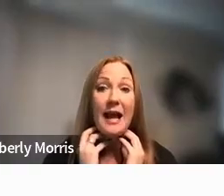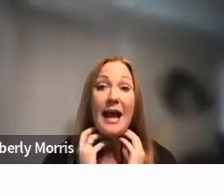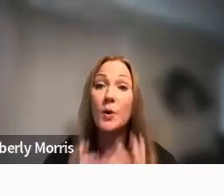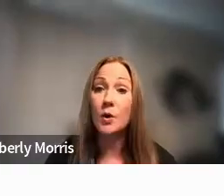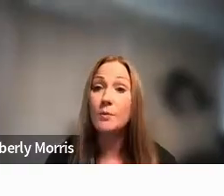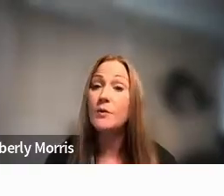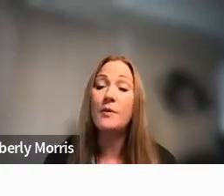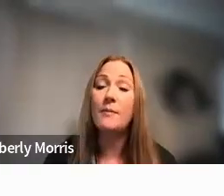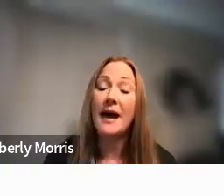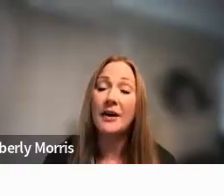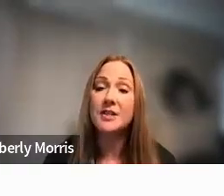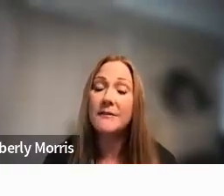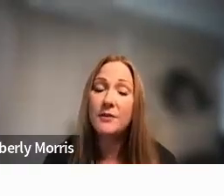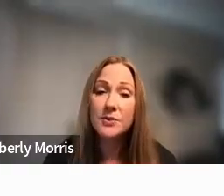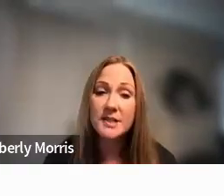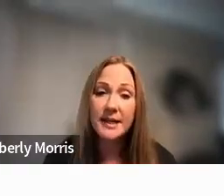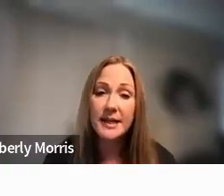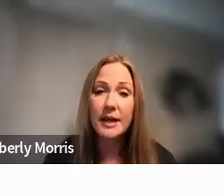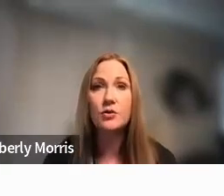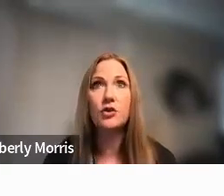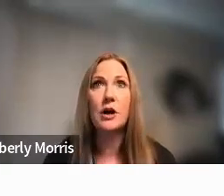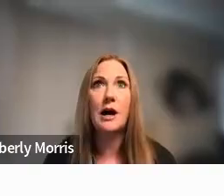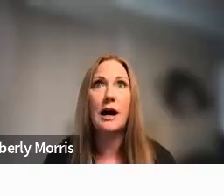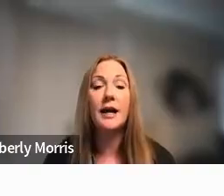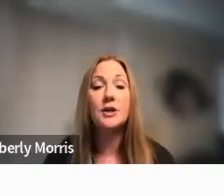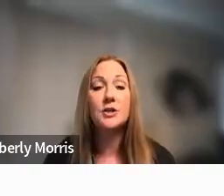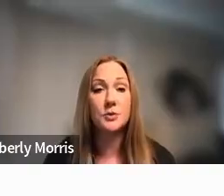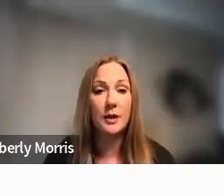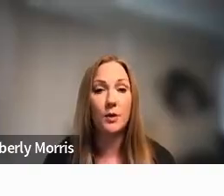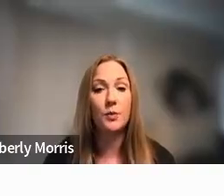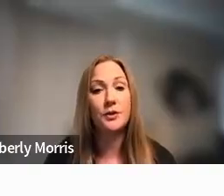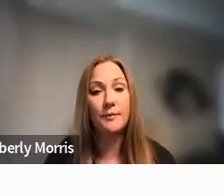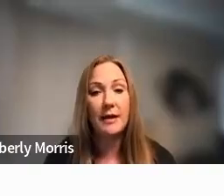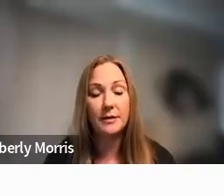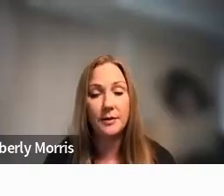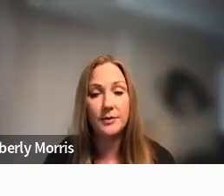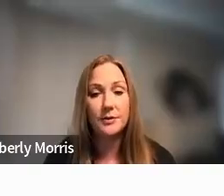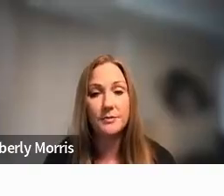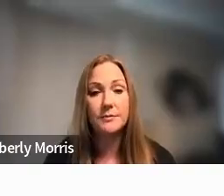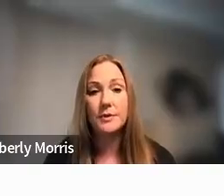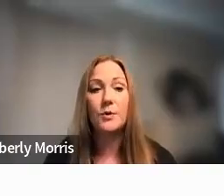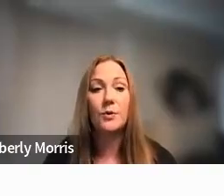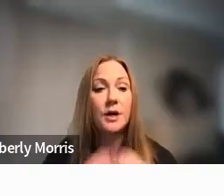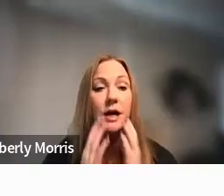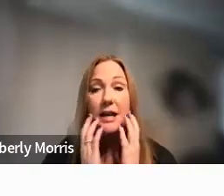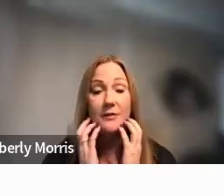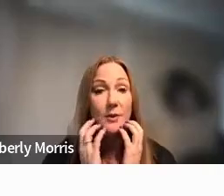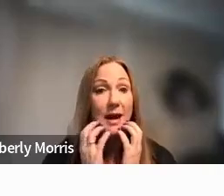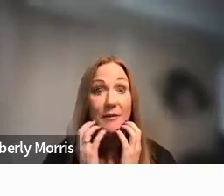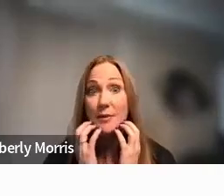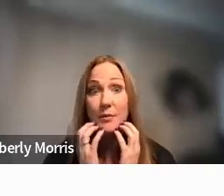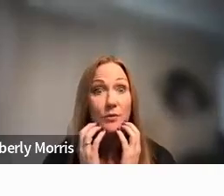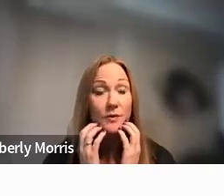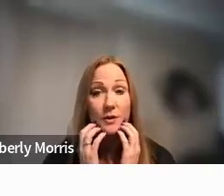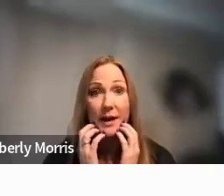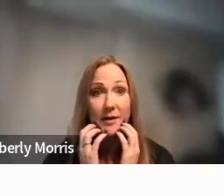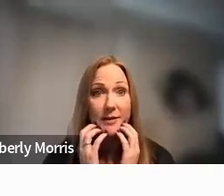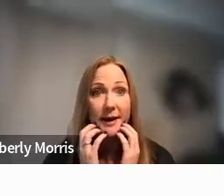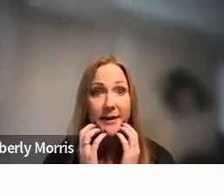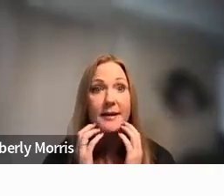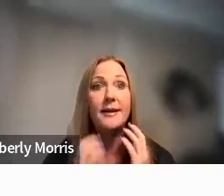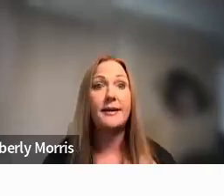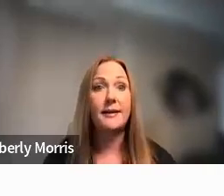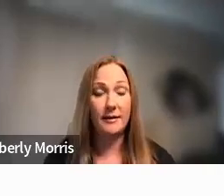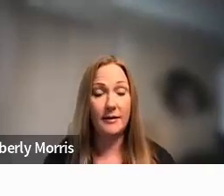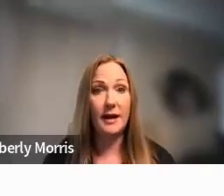throat. And oral movement matters. If you sit and you try to swallow with your mouth closed, or if you haven't been moving your